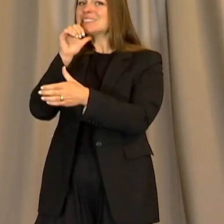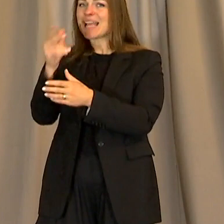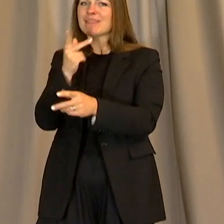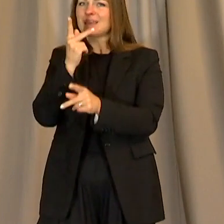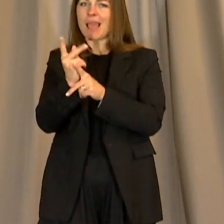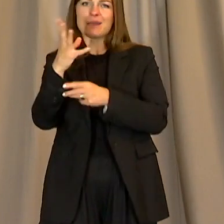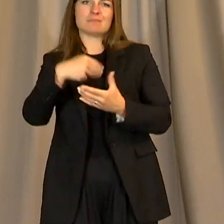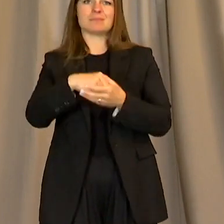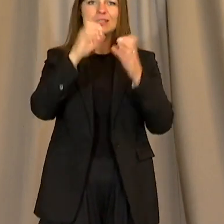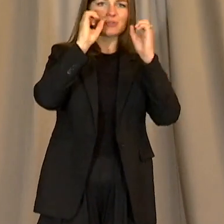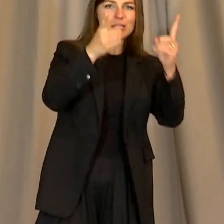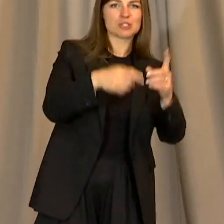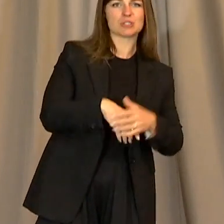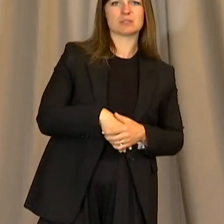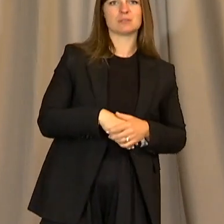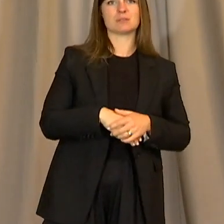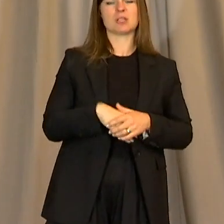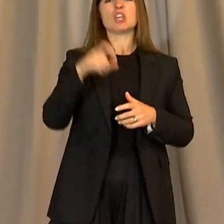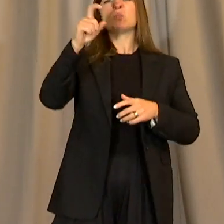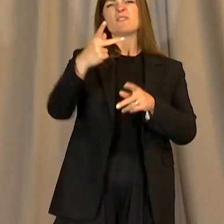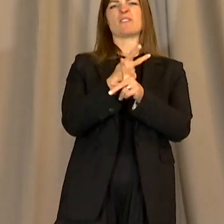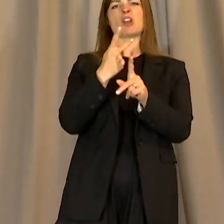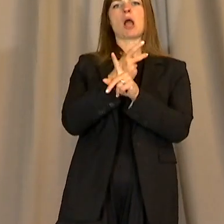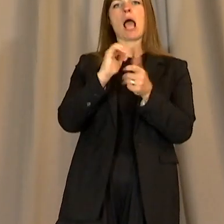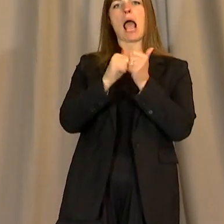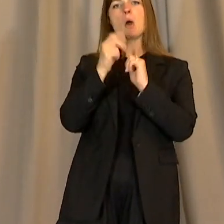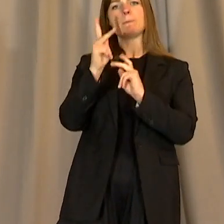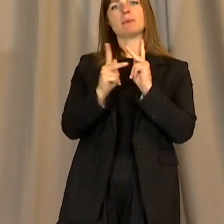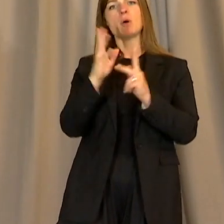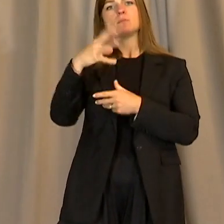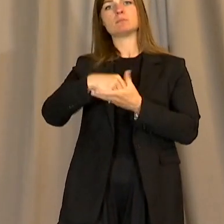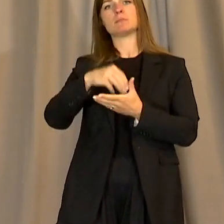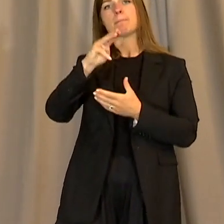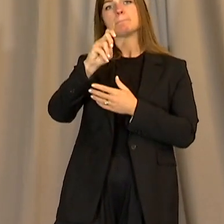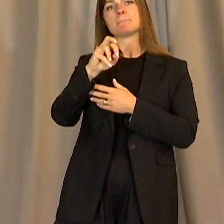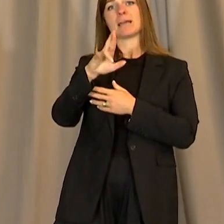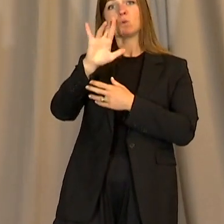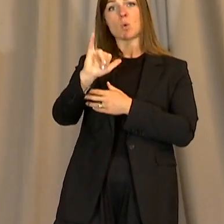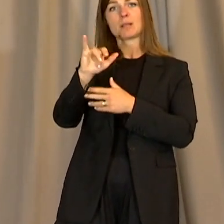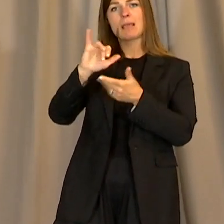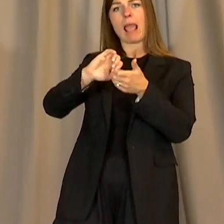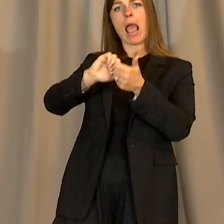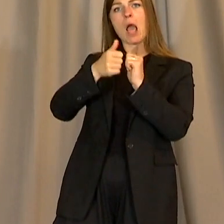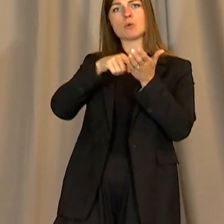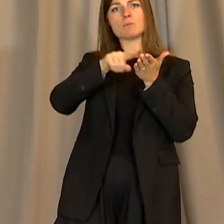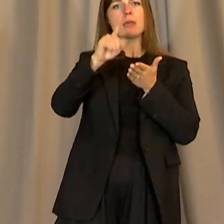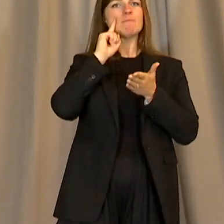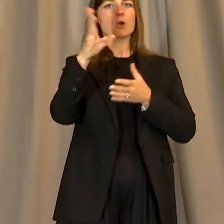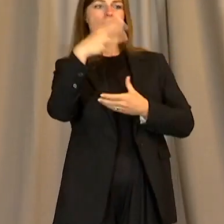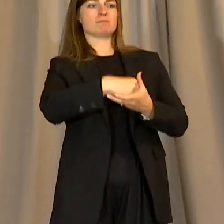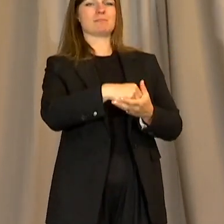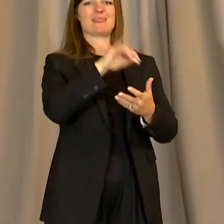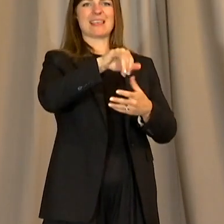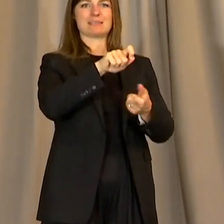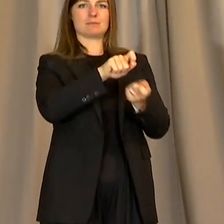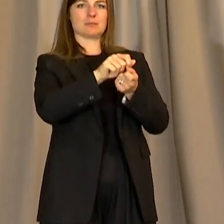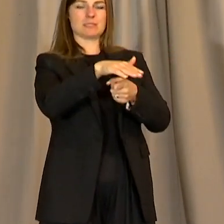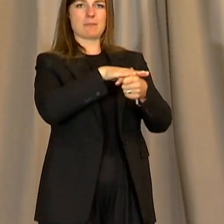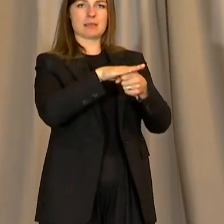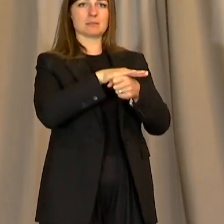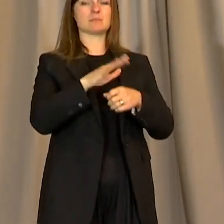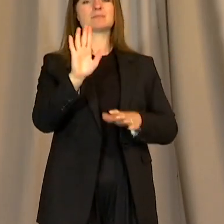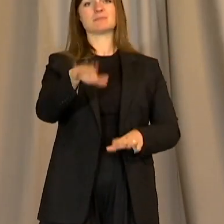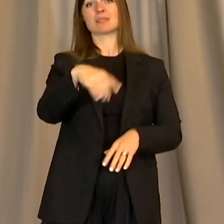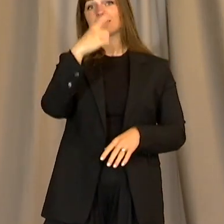pay people who are minoritized to be in the space. If we think about Black women, they're in the United States, Black